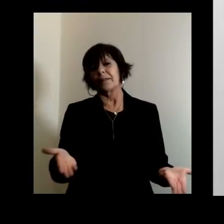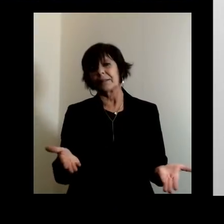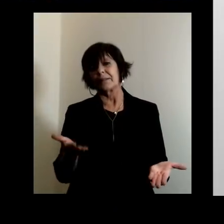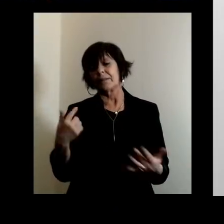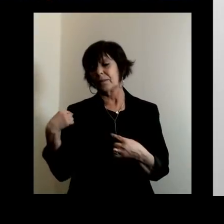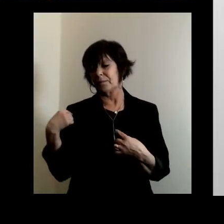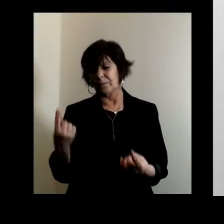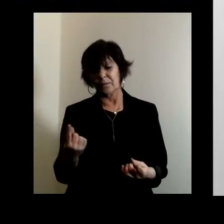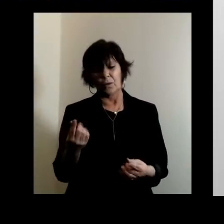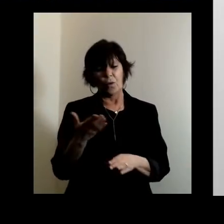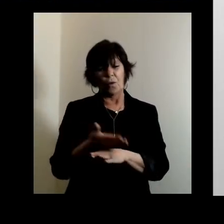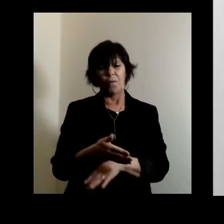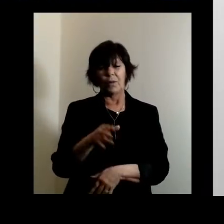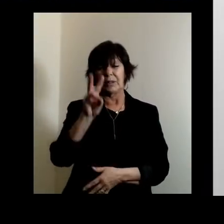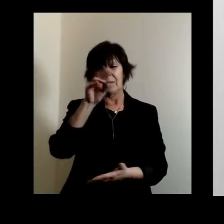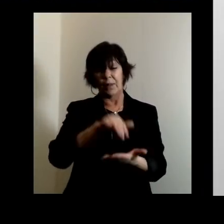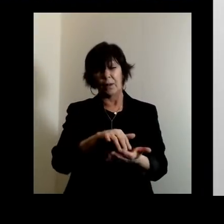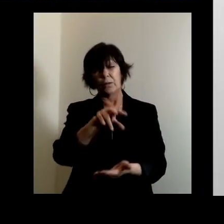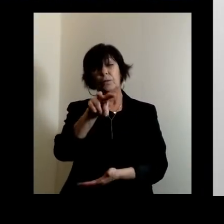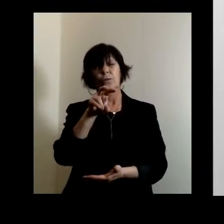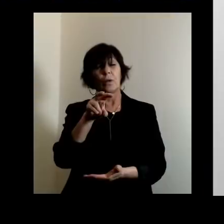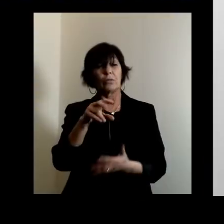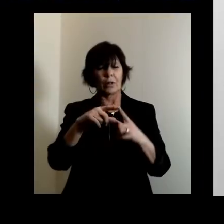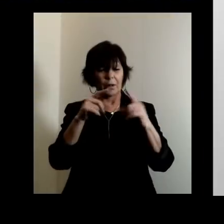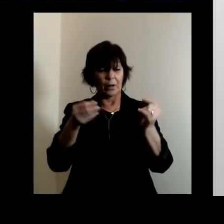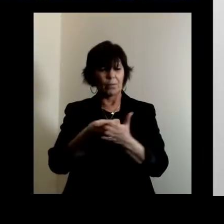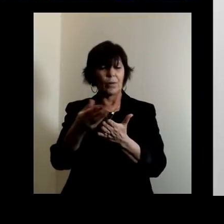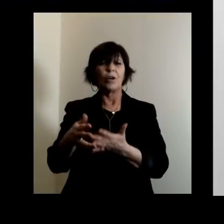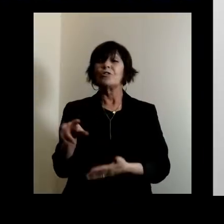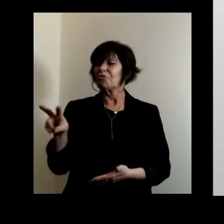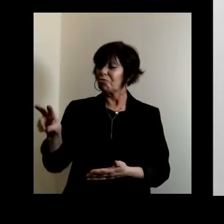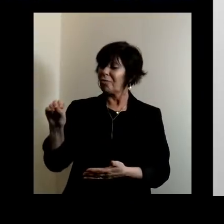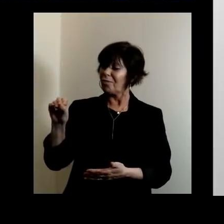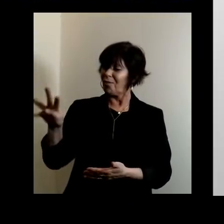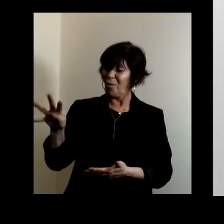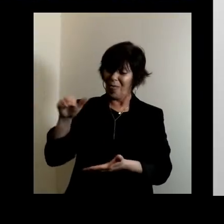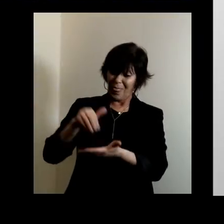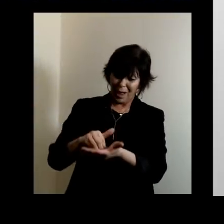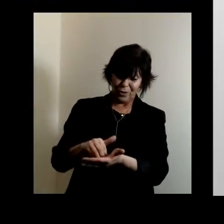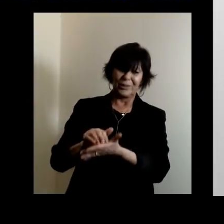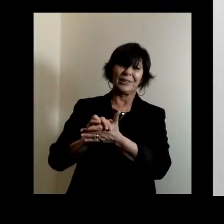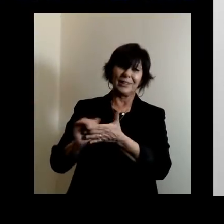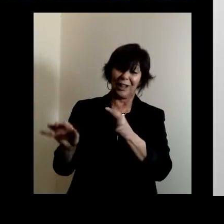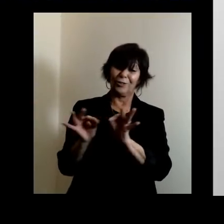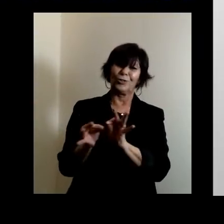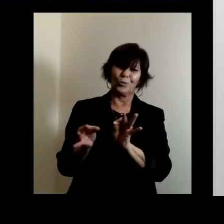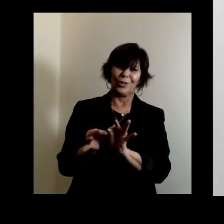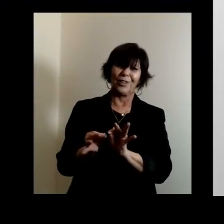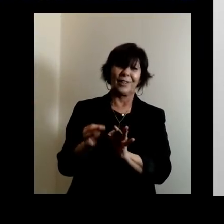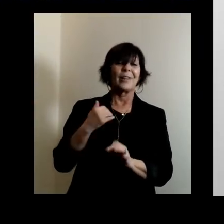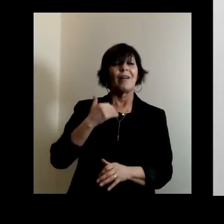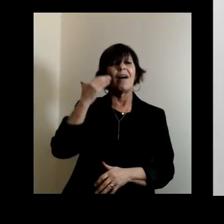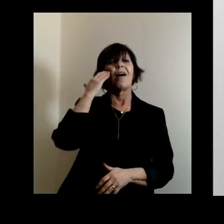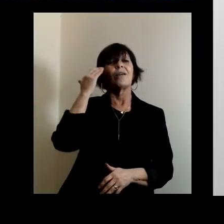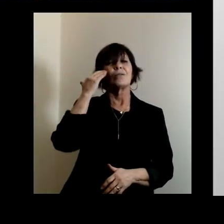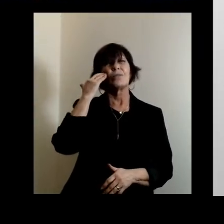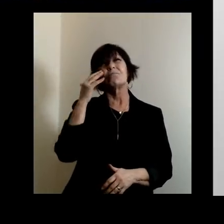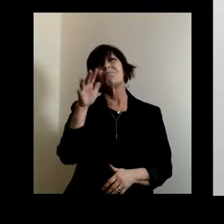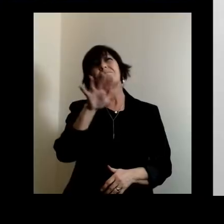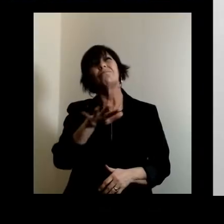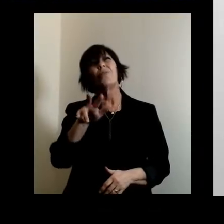over 7,200 cards have been purchased and $204,000 worth of gift cards, and I also know that there are, I think it